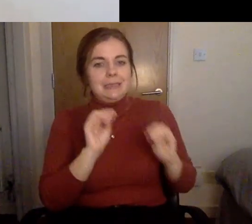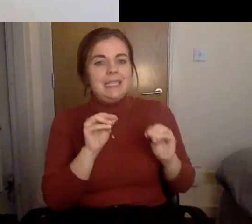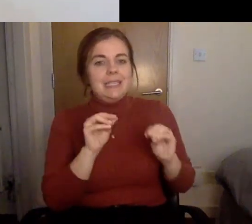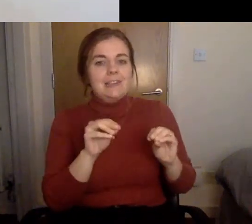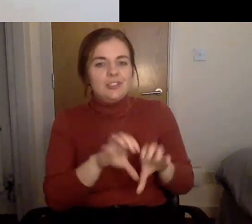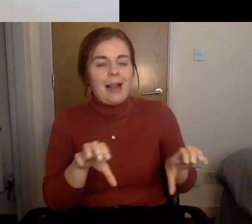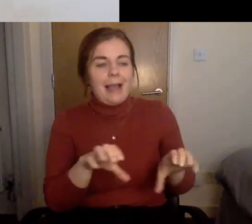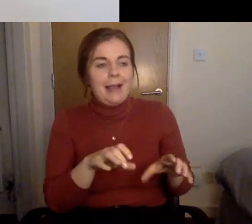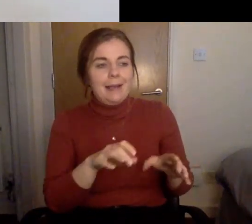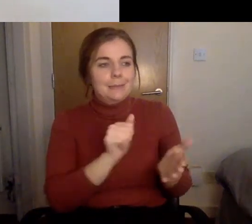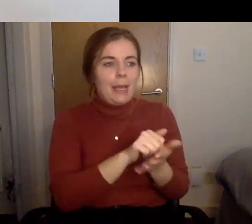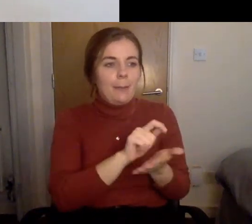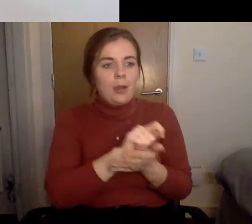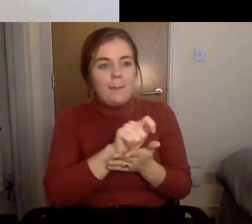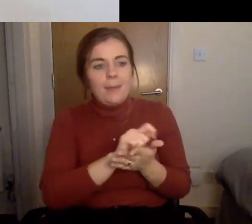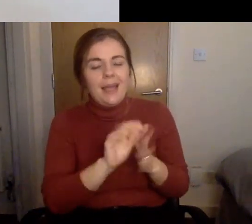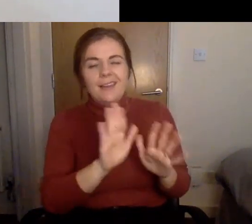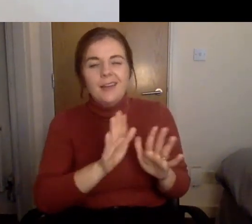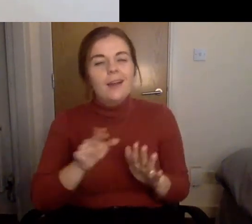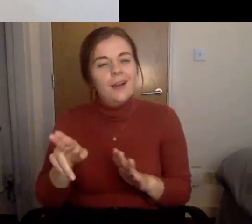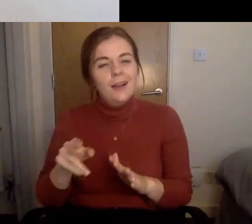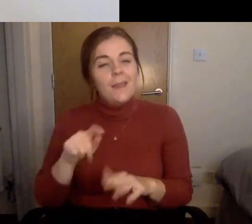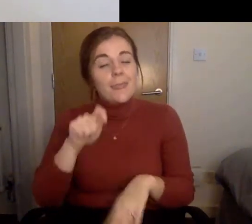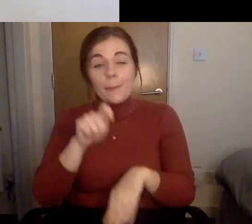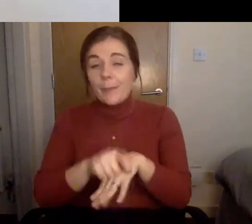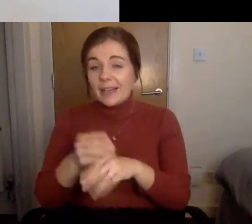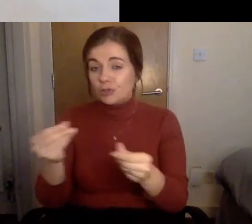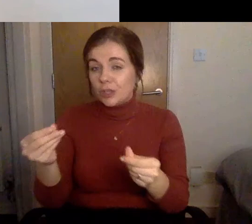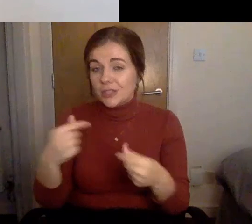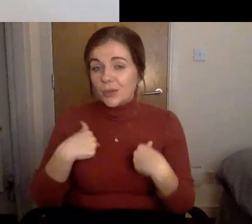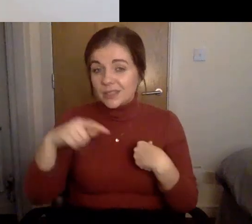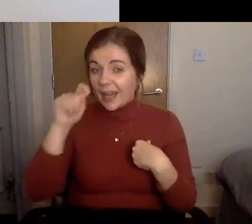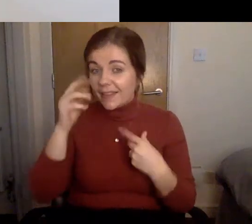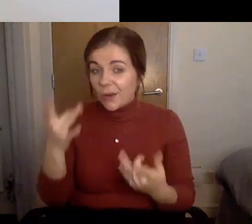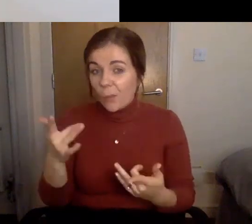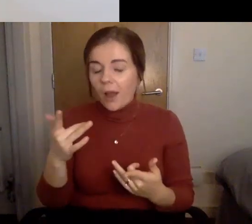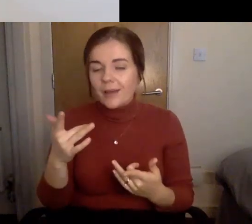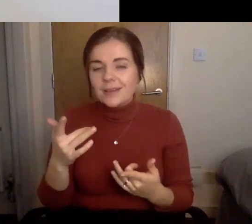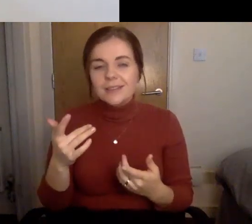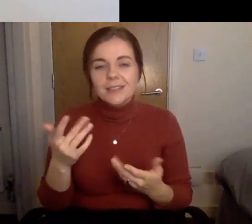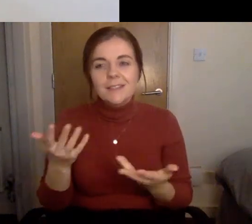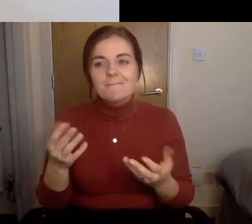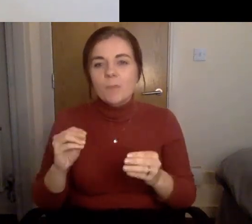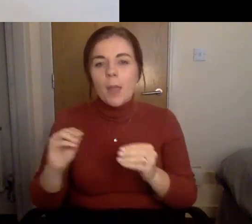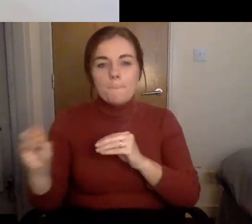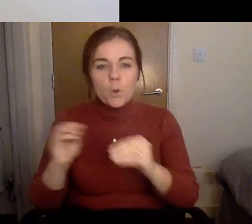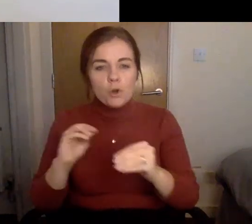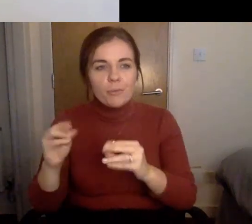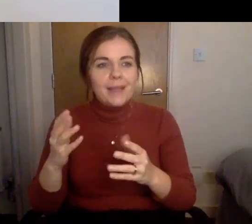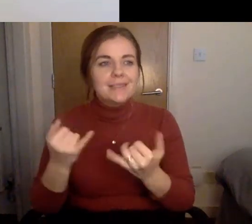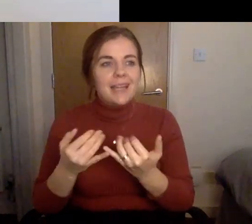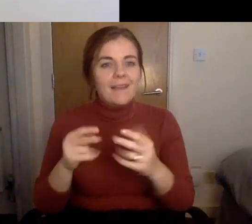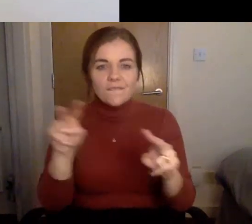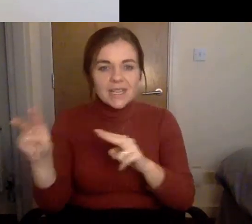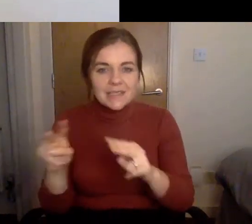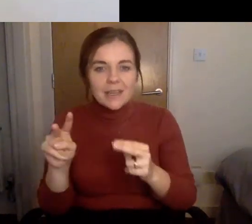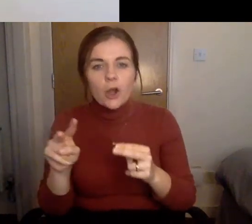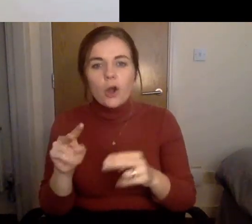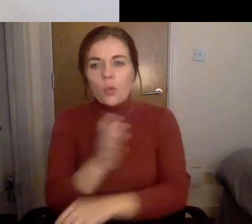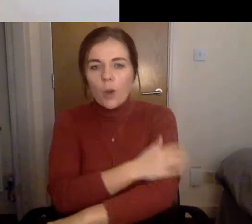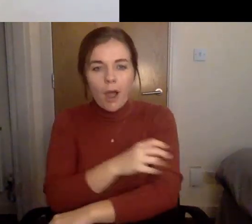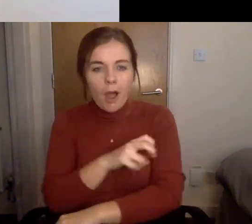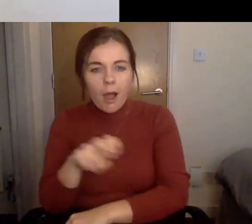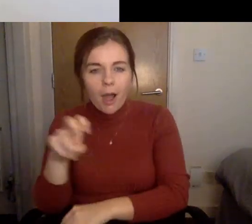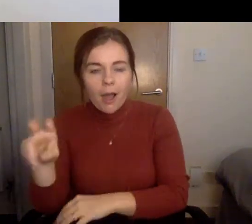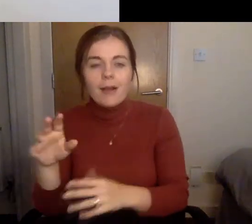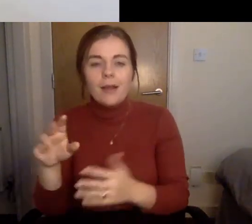paper and pen thing, but the best resource I find is like, you know, a little video, a little clip,